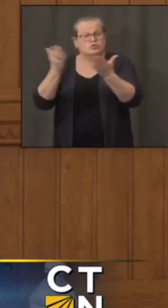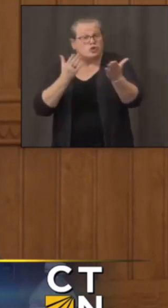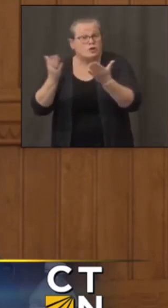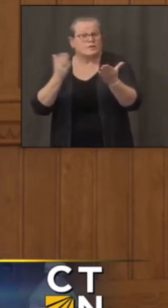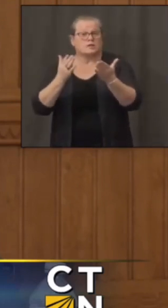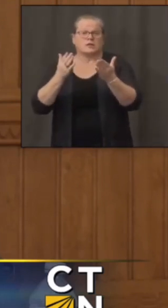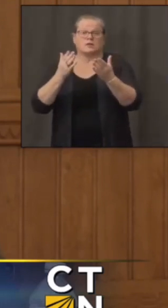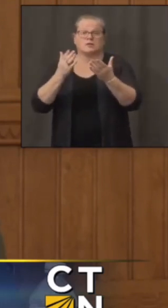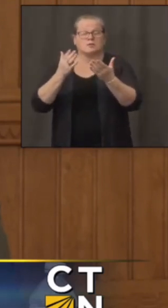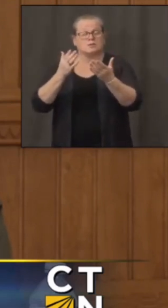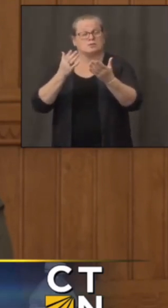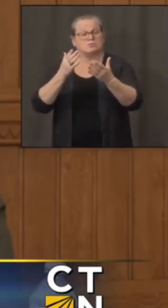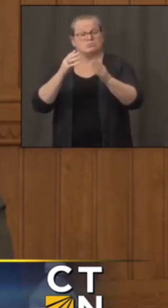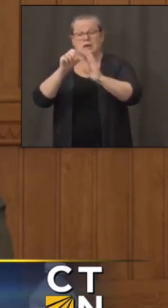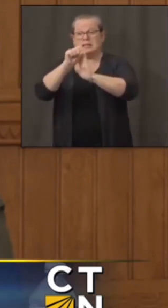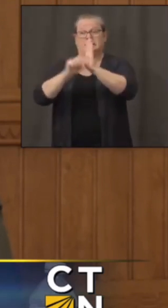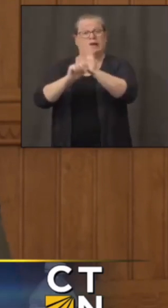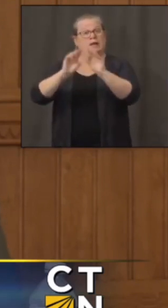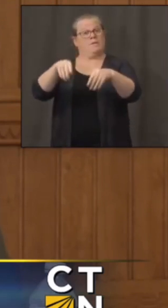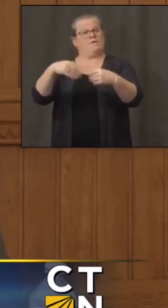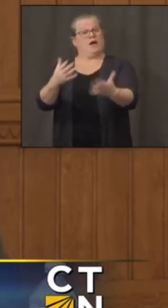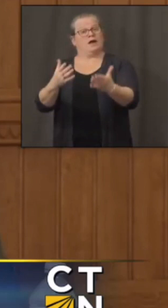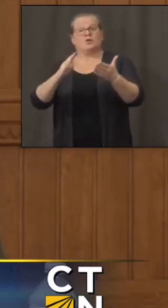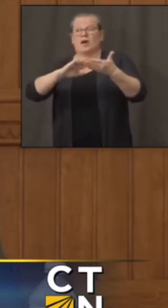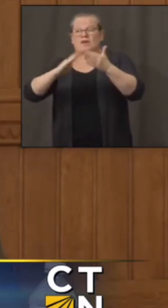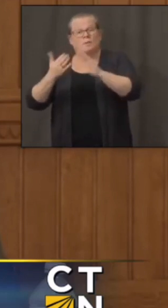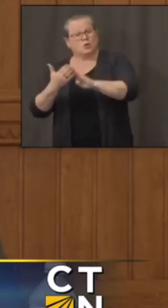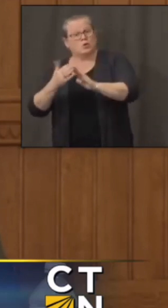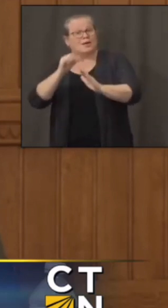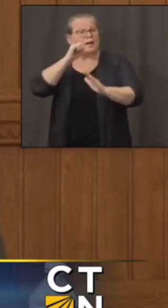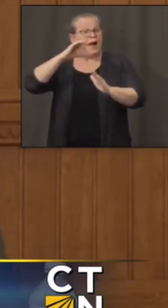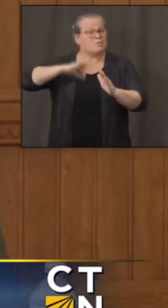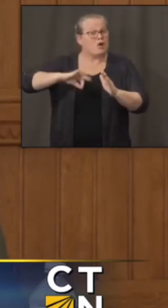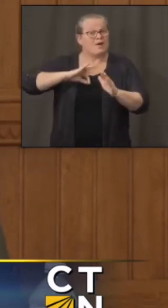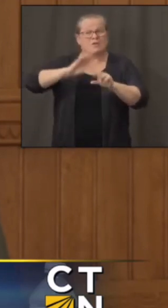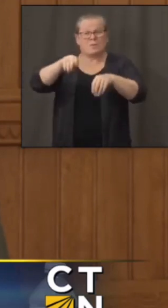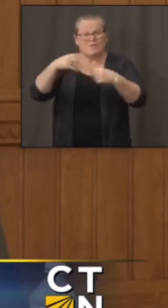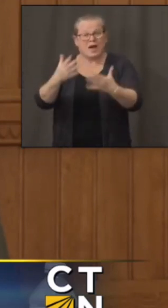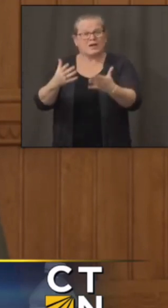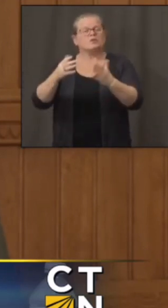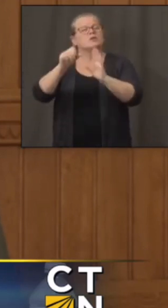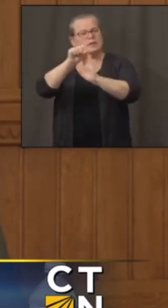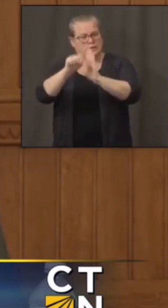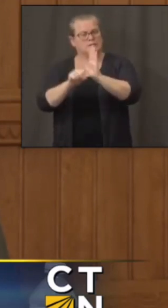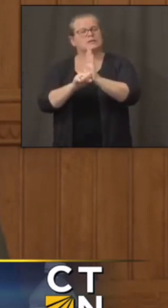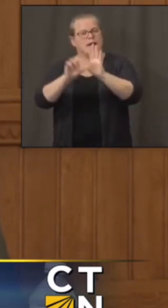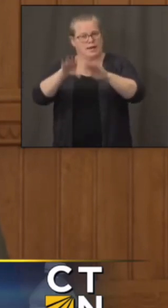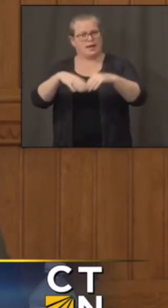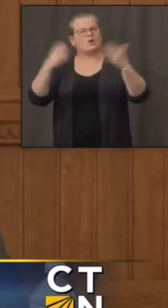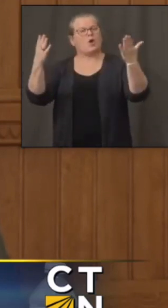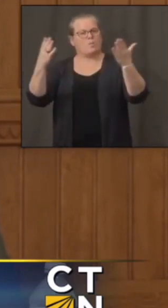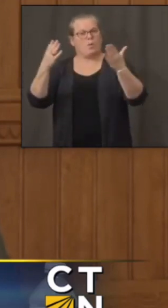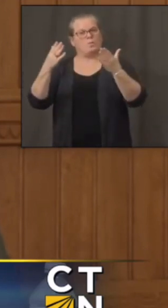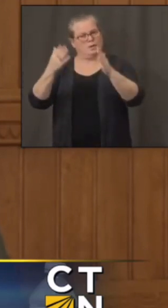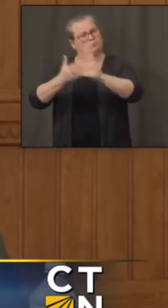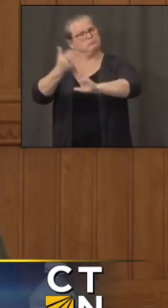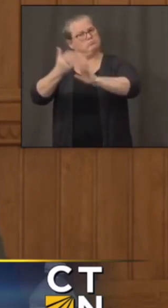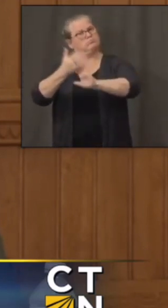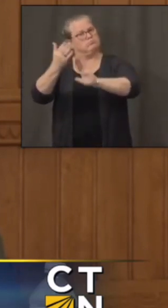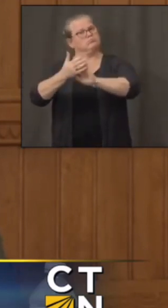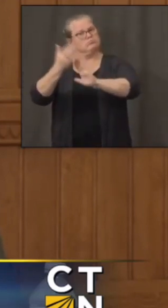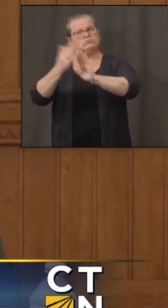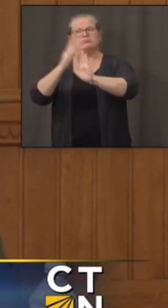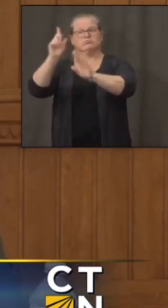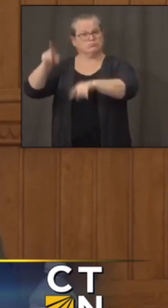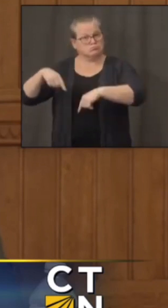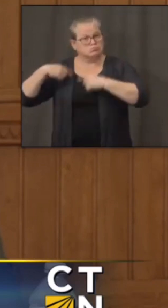state providers, as well as our community private nonprofit providers, have stayed open through COVID. And so there are just a